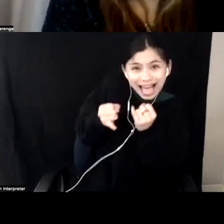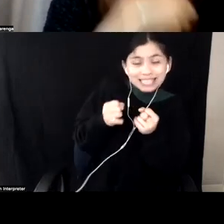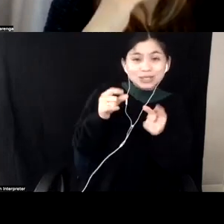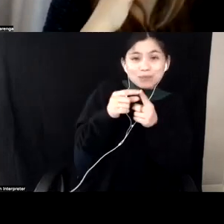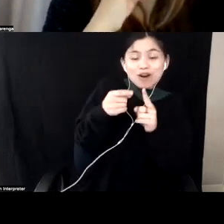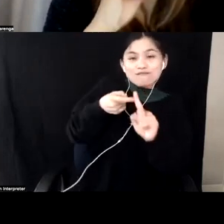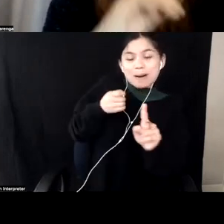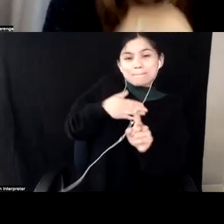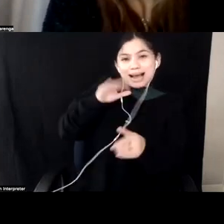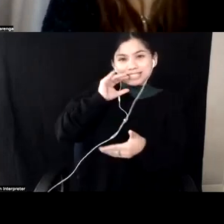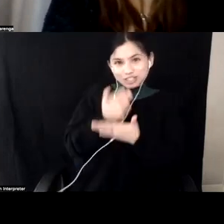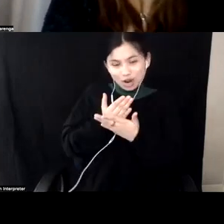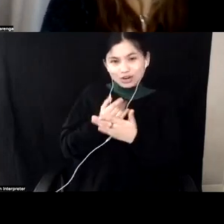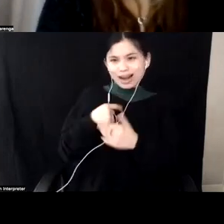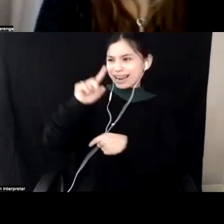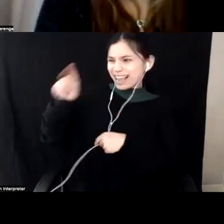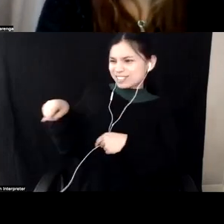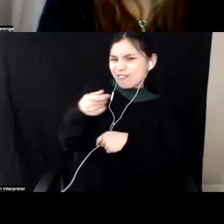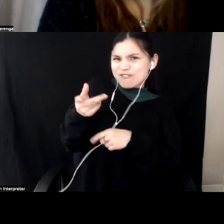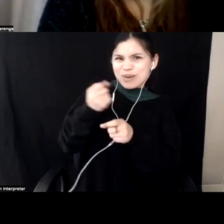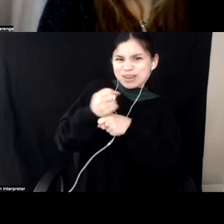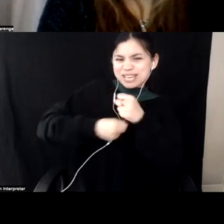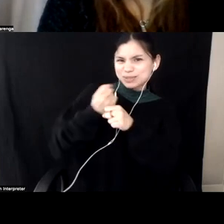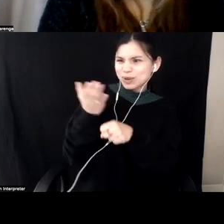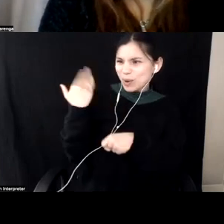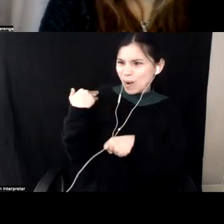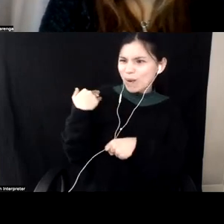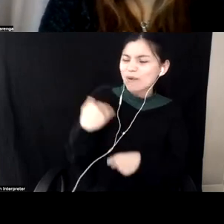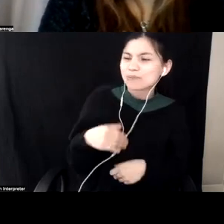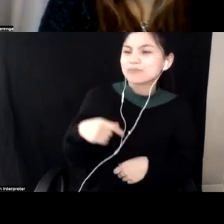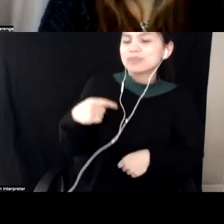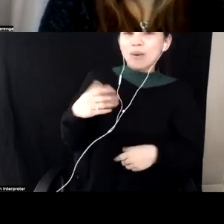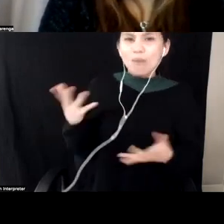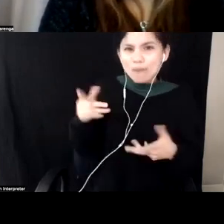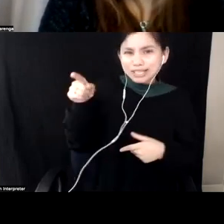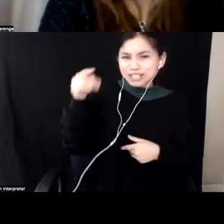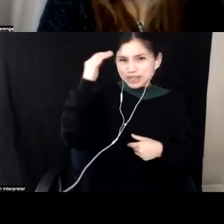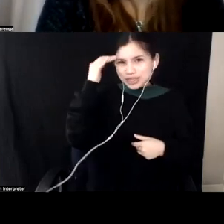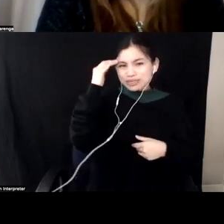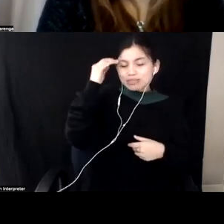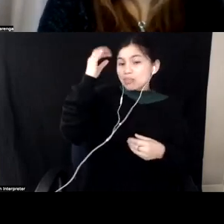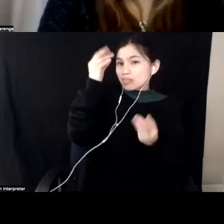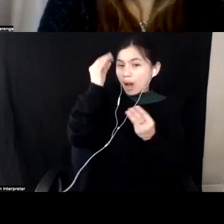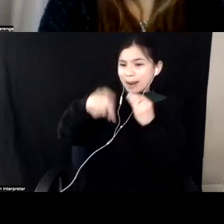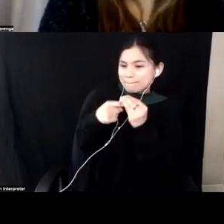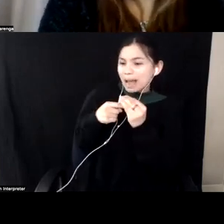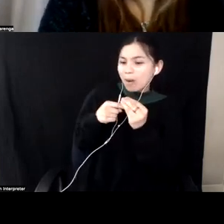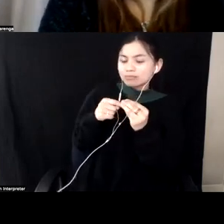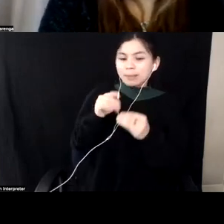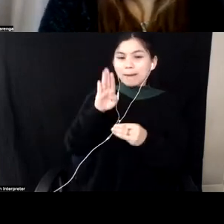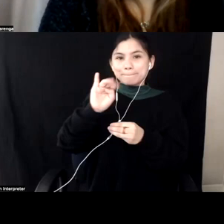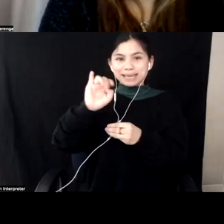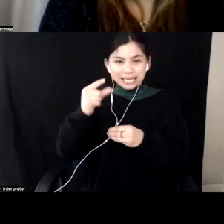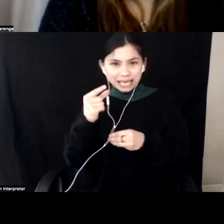a few years ago um, what she thought about being Latina. So